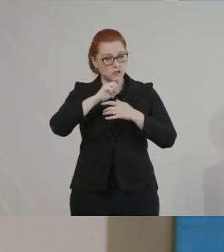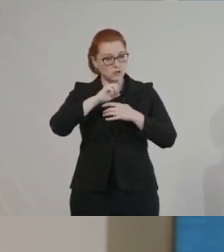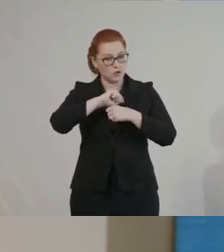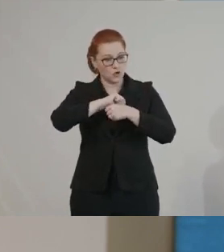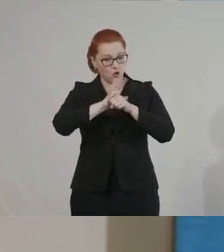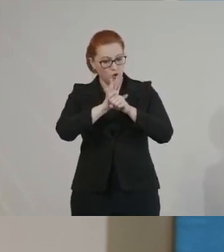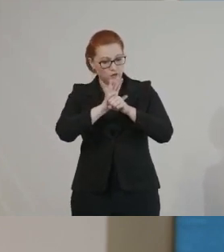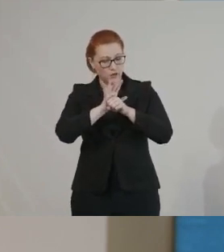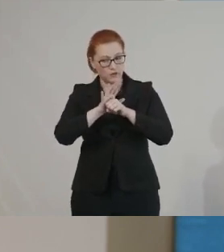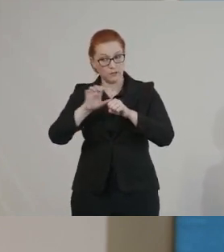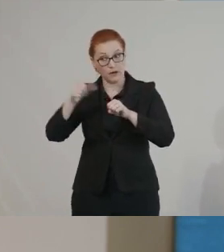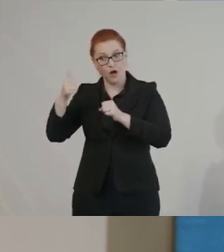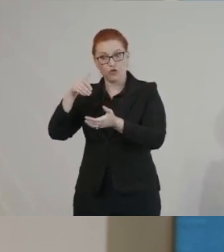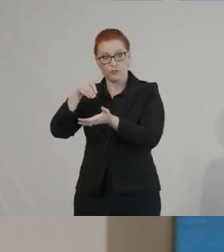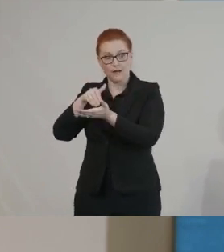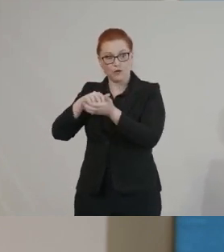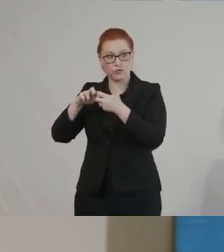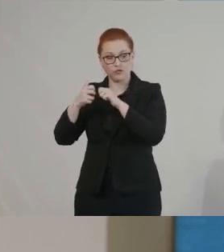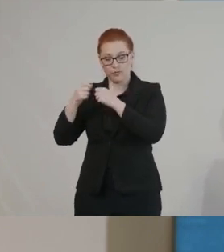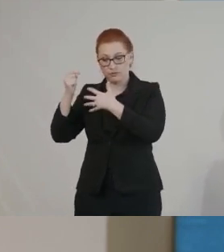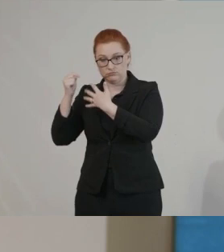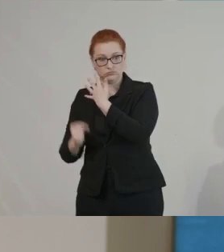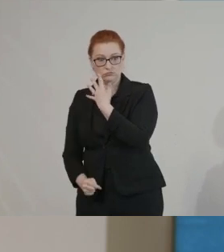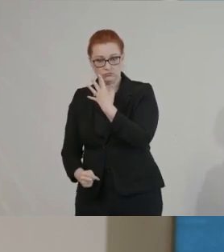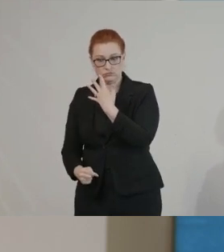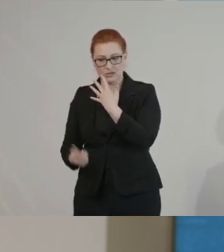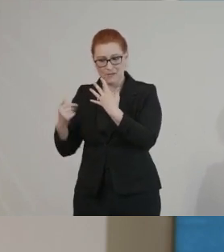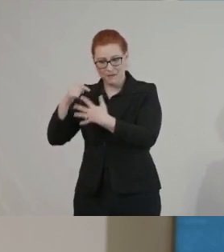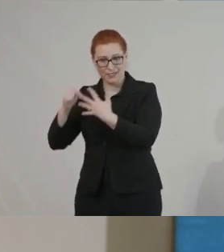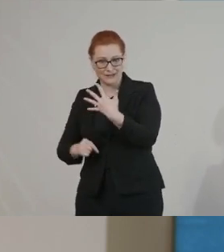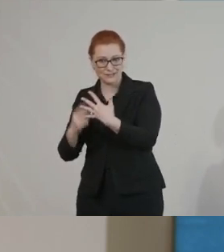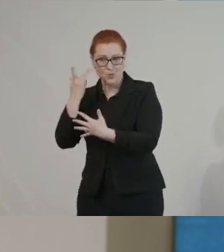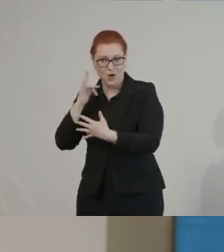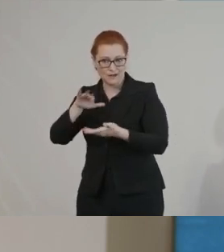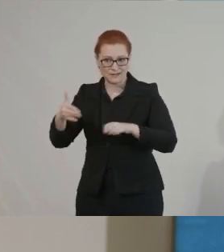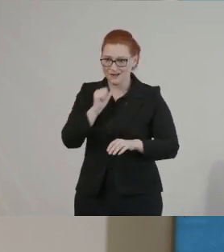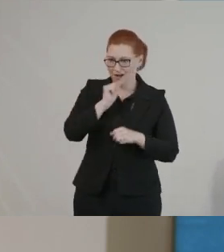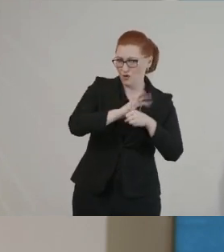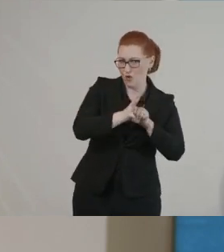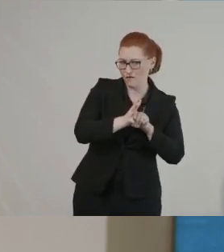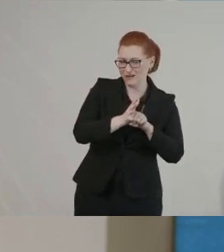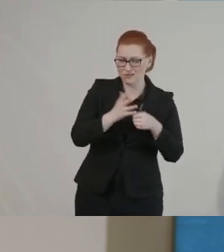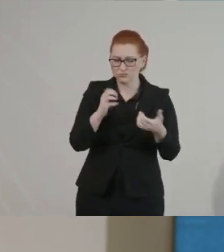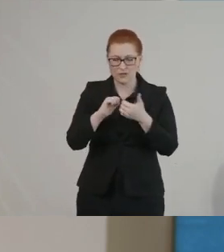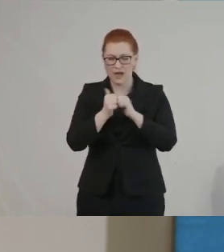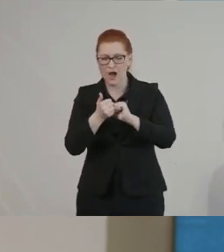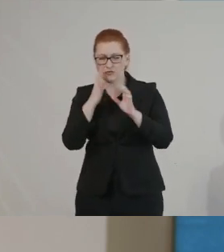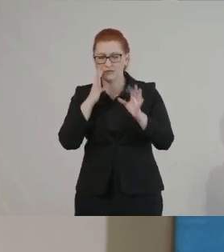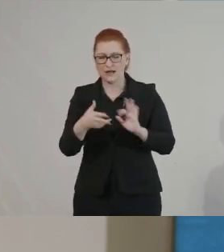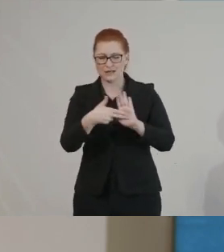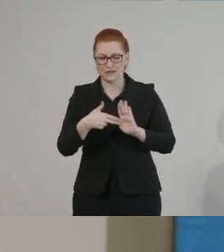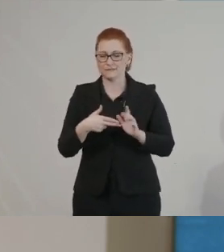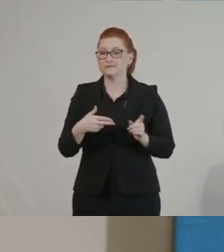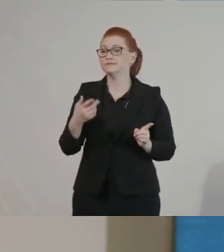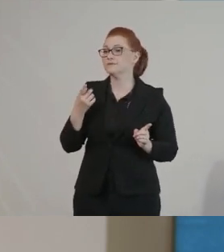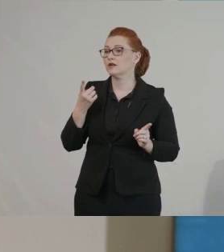their lives, or made them even more ill, how do they get categorized? So currently,